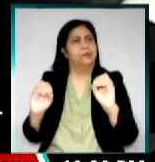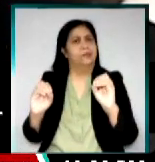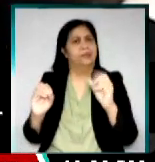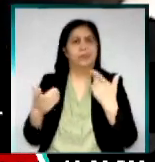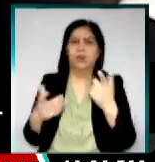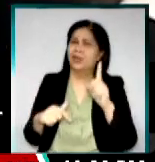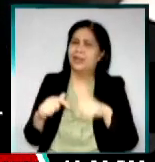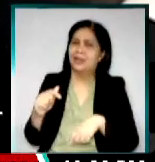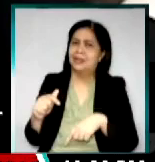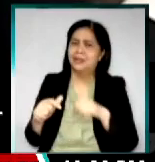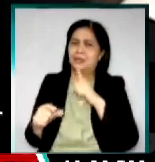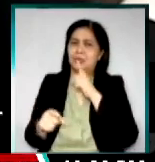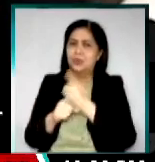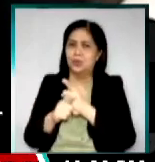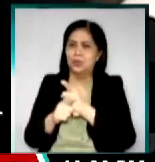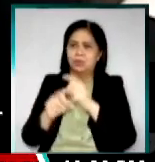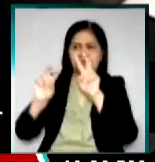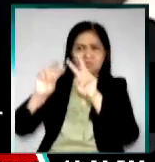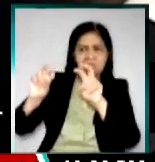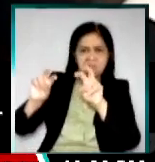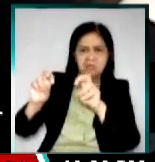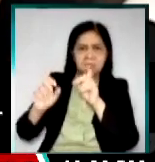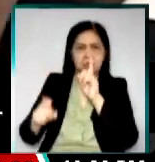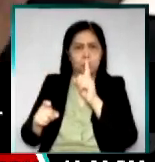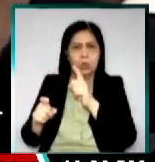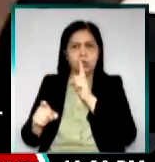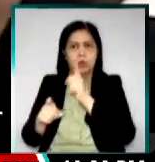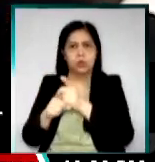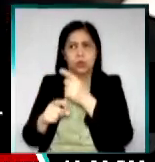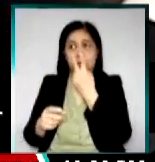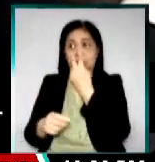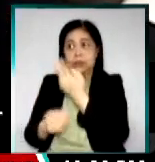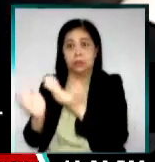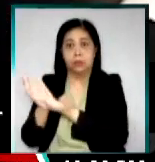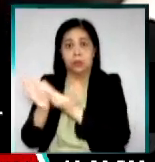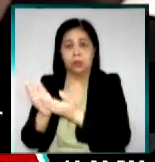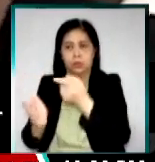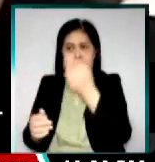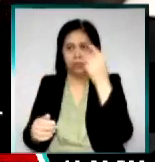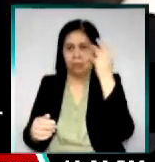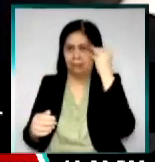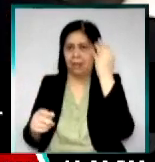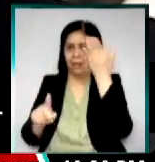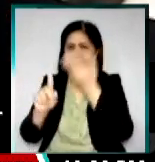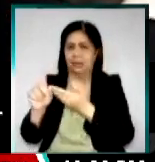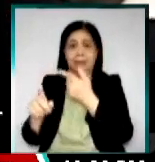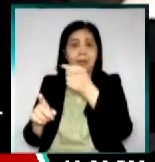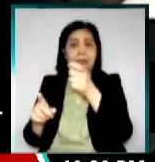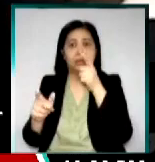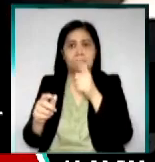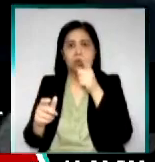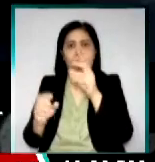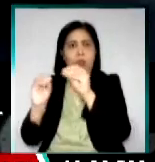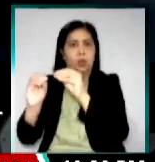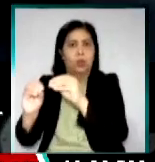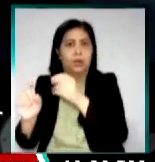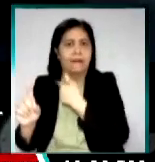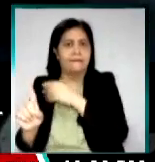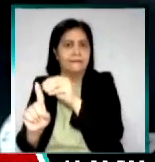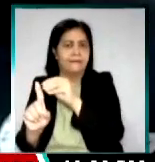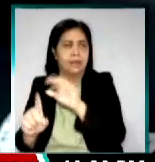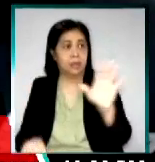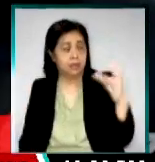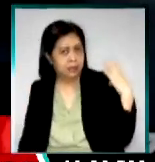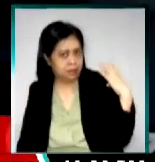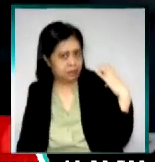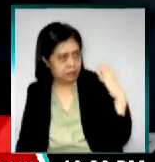we cannot really discern with our very own eyes the state of mind of the person because she is being coached. Mr. Chair, again,